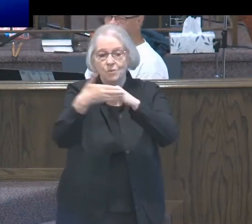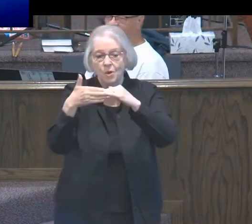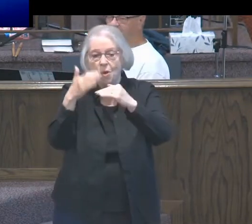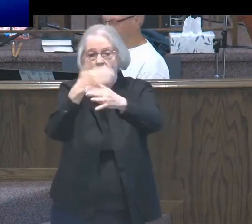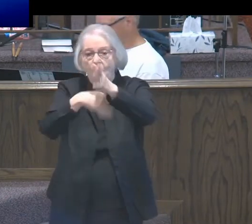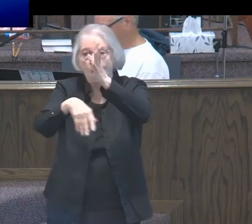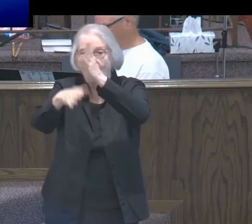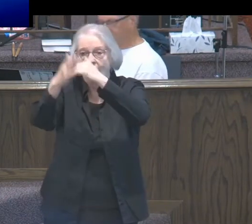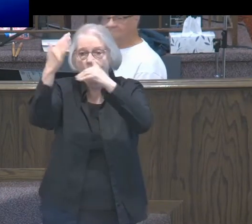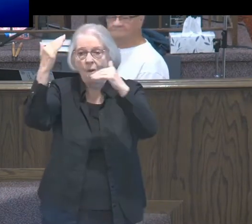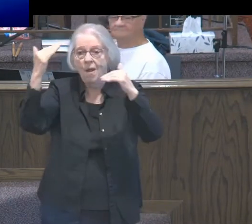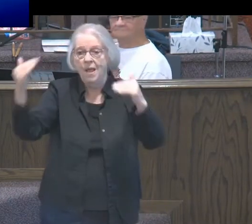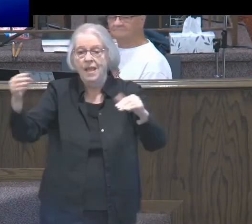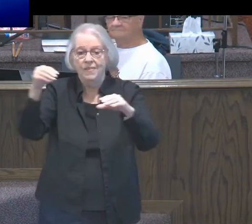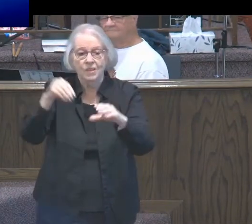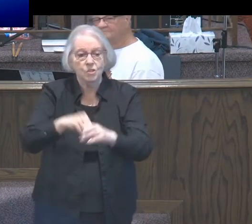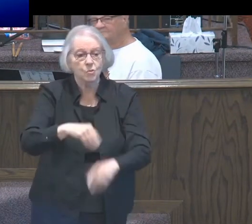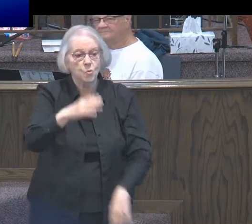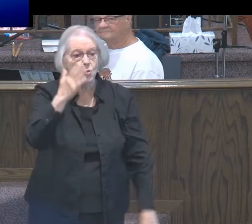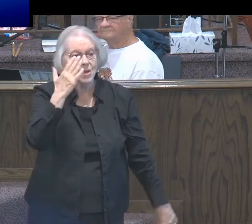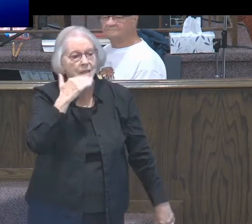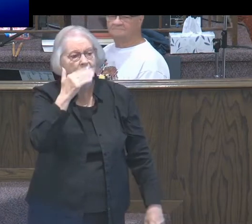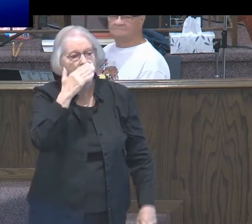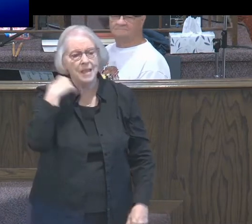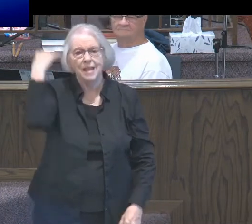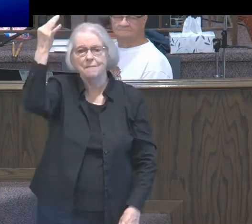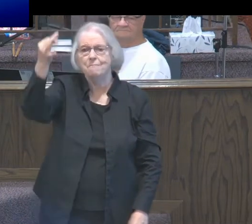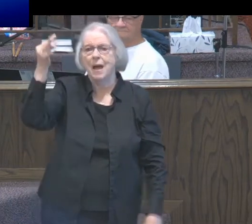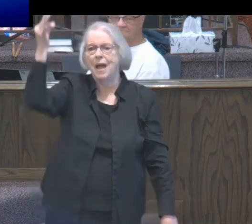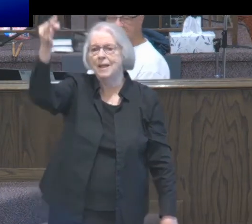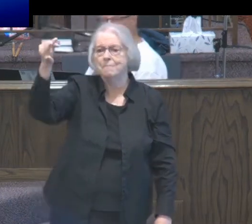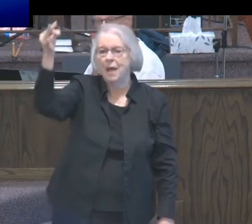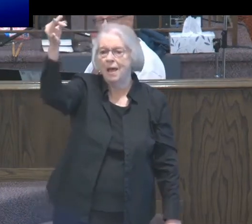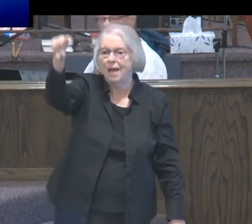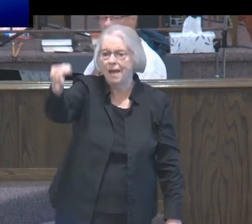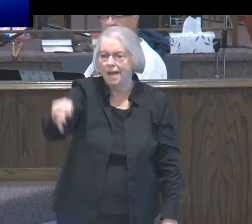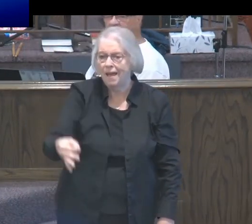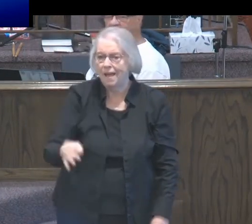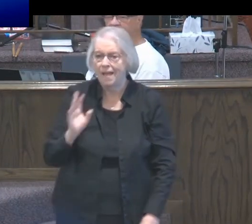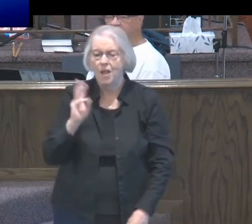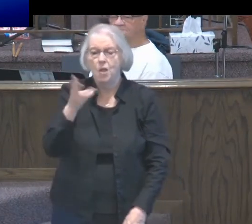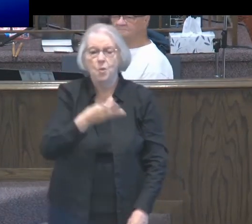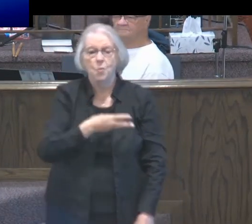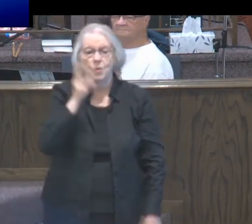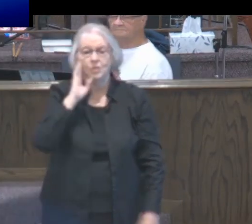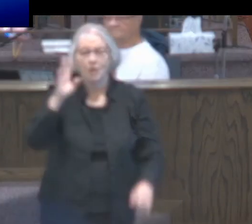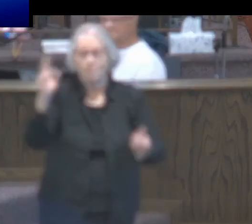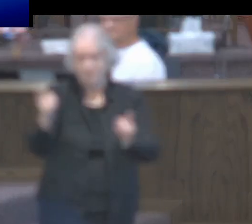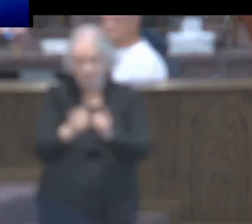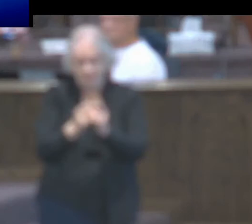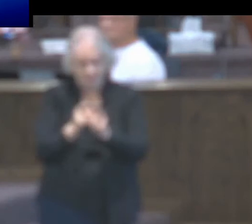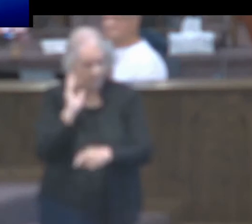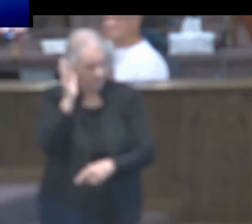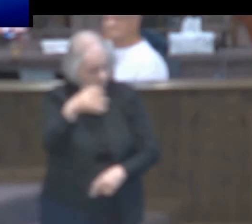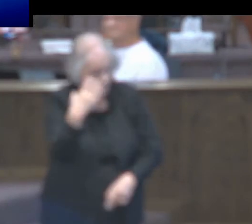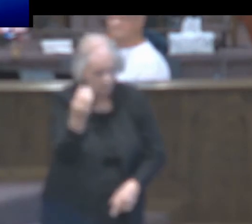beautiful shore. In the sweet by and by, we shall